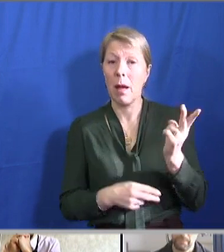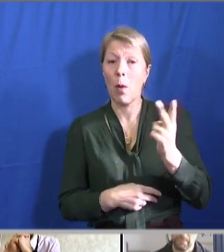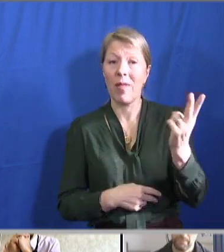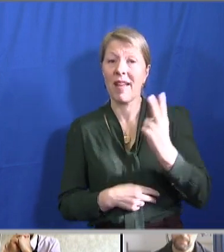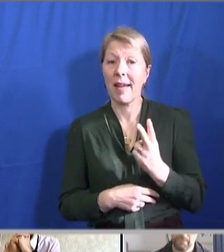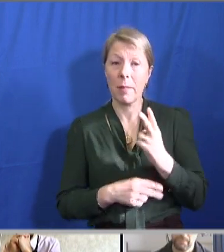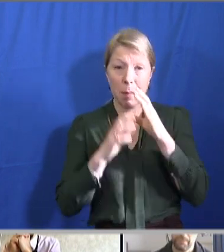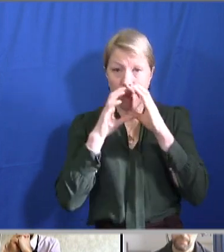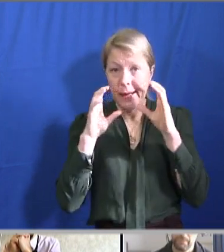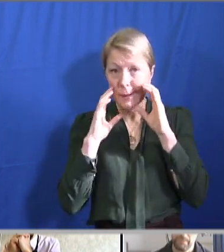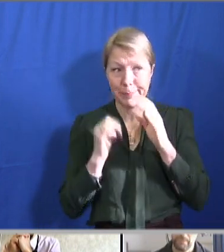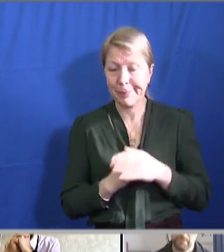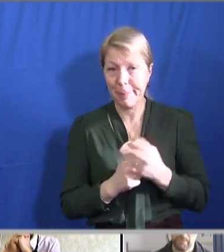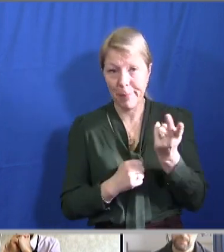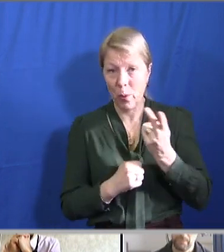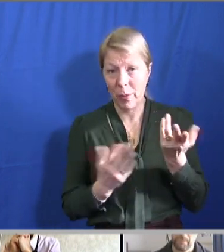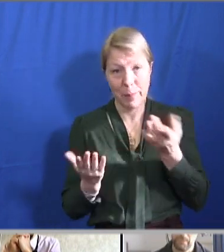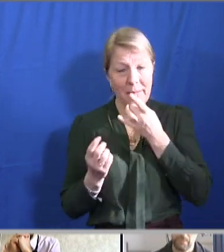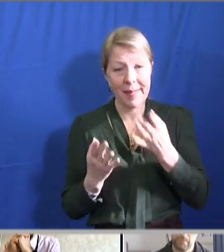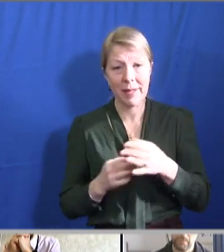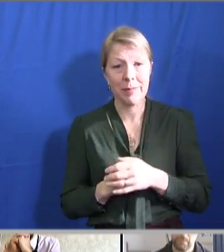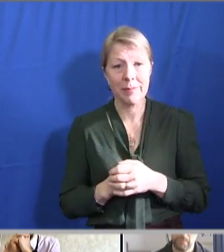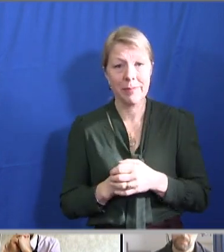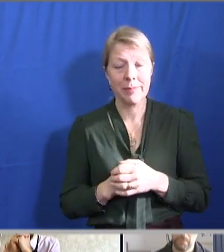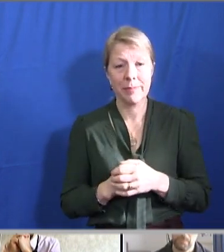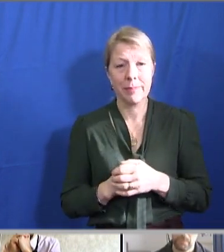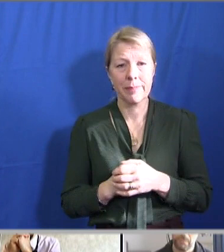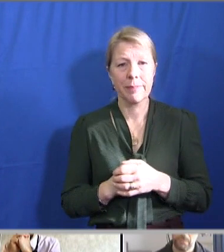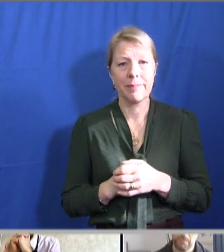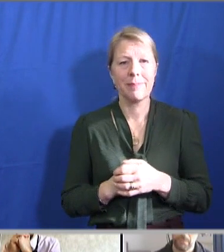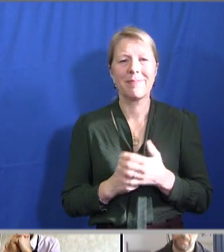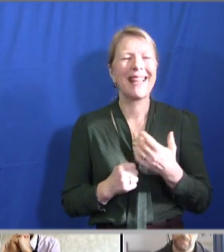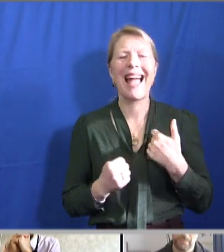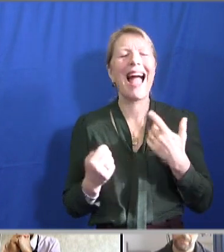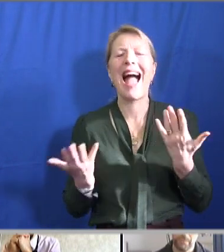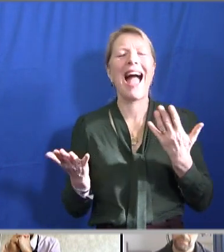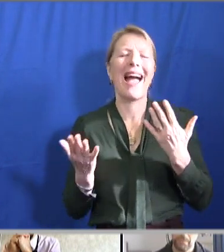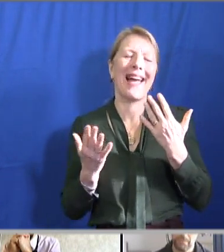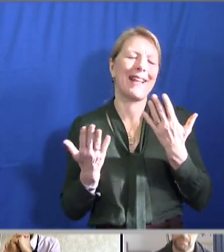coverings. I couldn't see, but I did ask. Right.